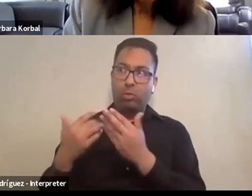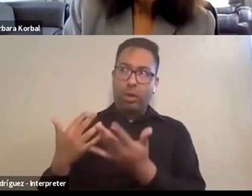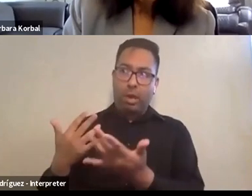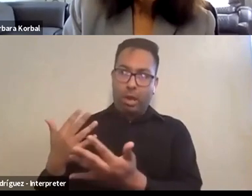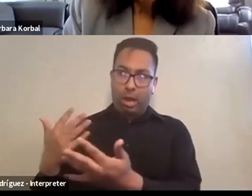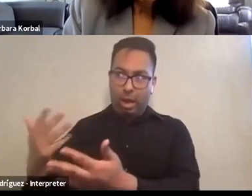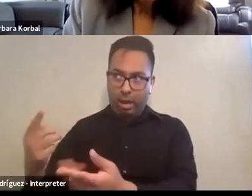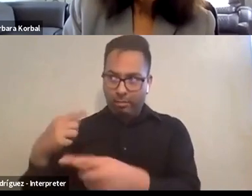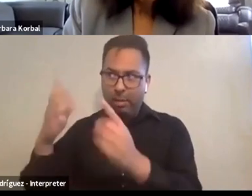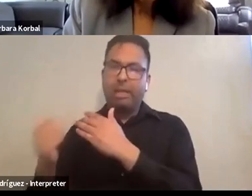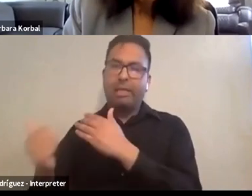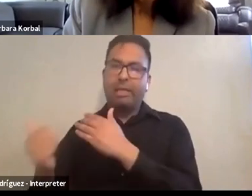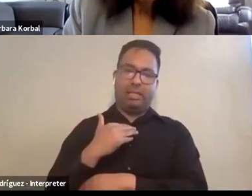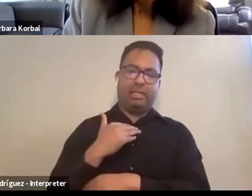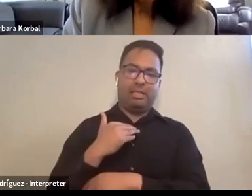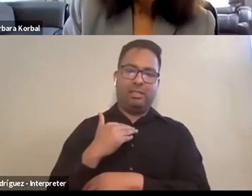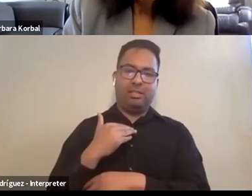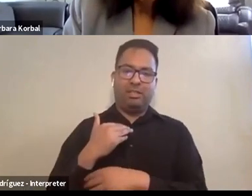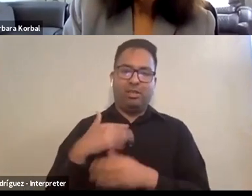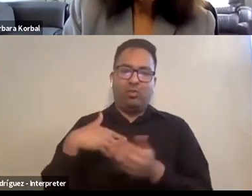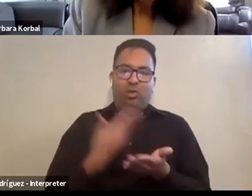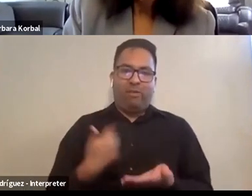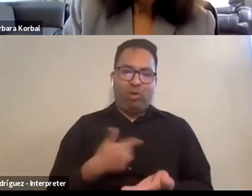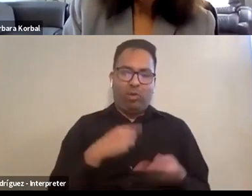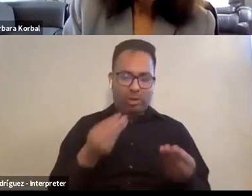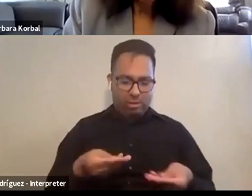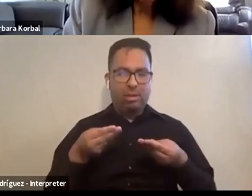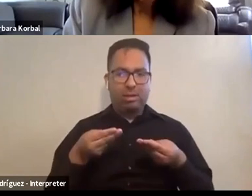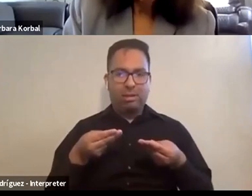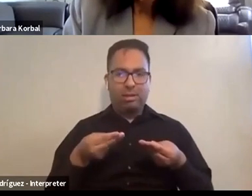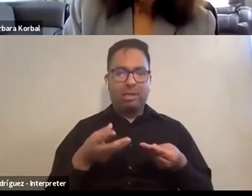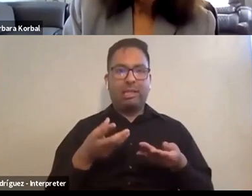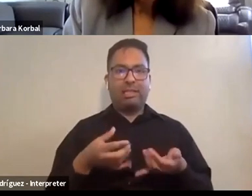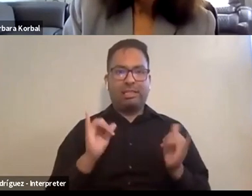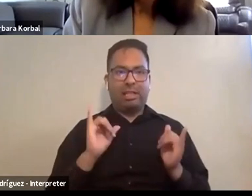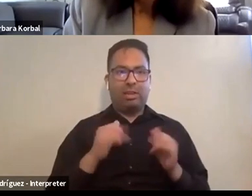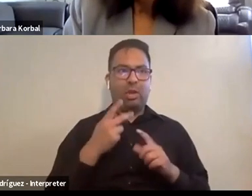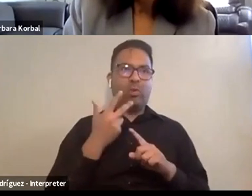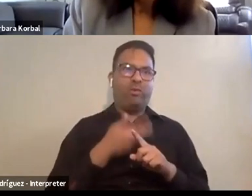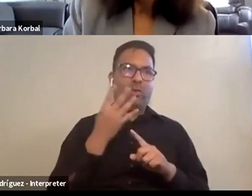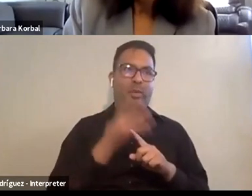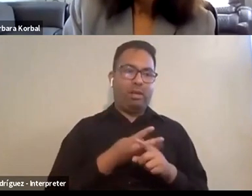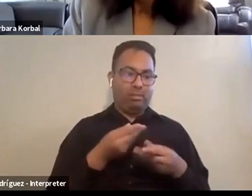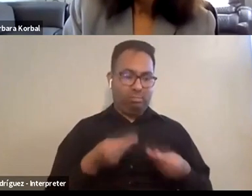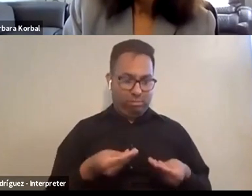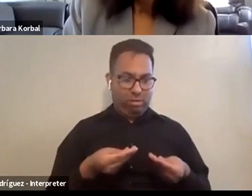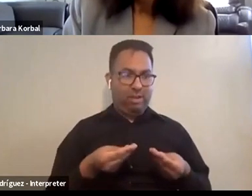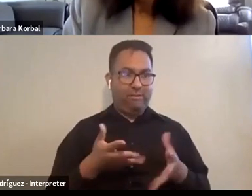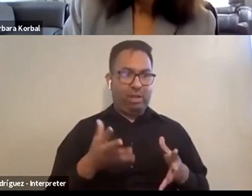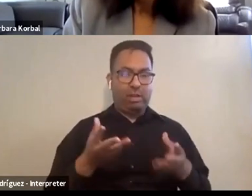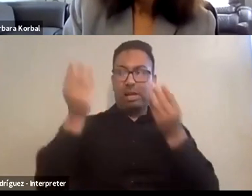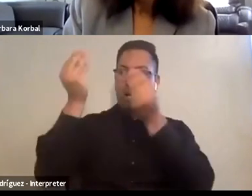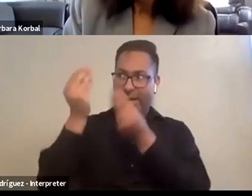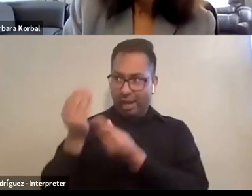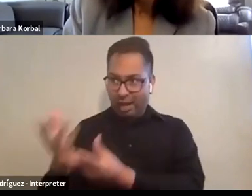their poems to get to us. And then 2 or 3 or 4 months for us to return to them the news of whether we were going to publish